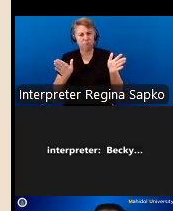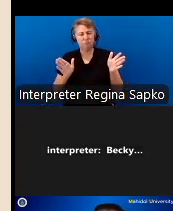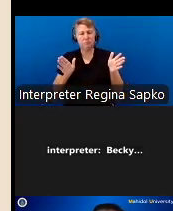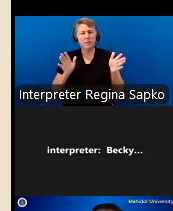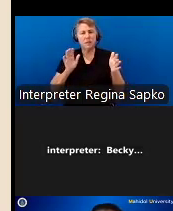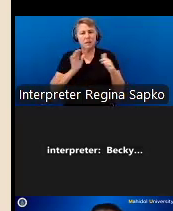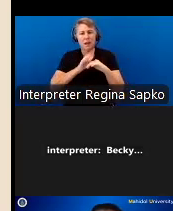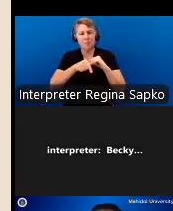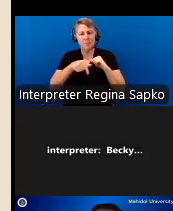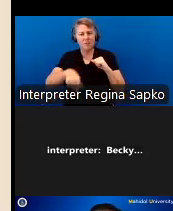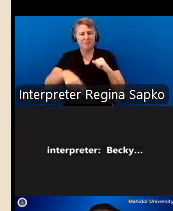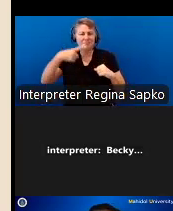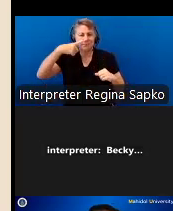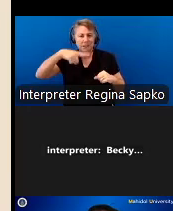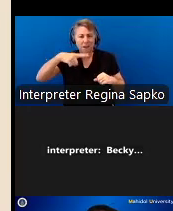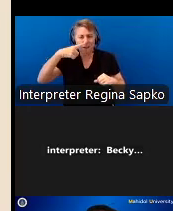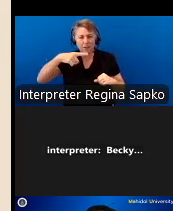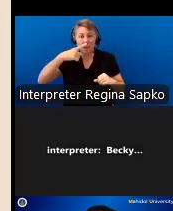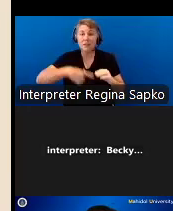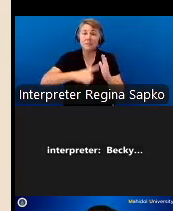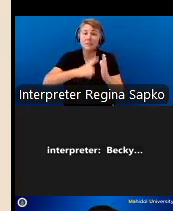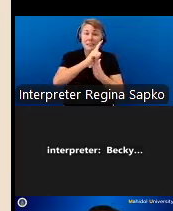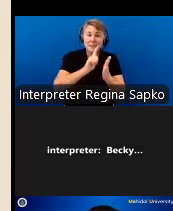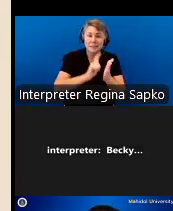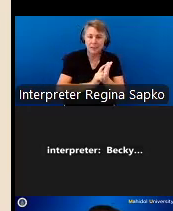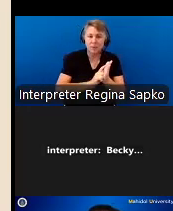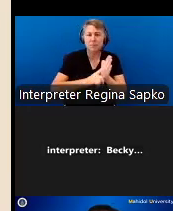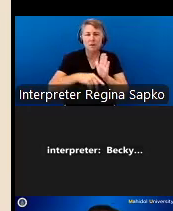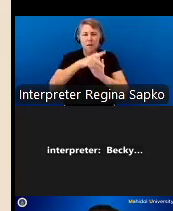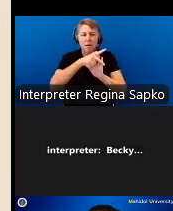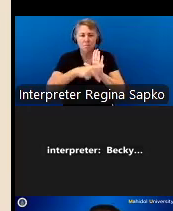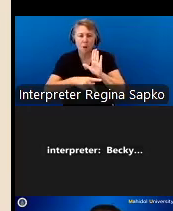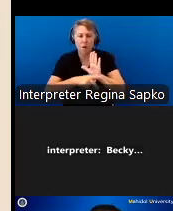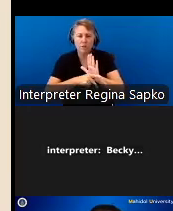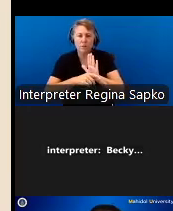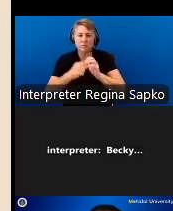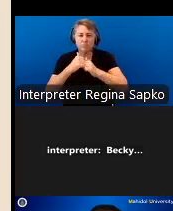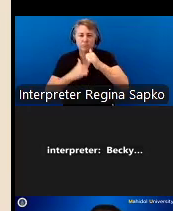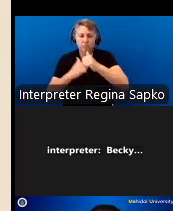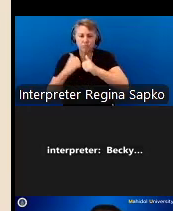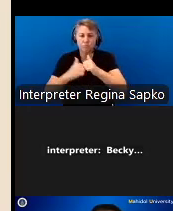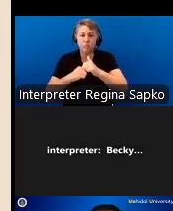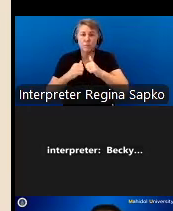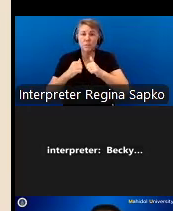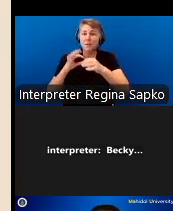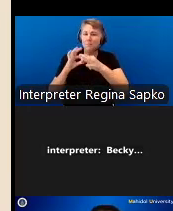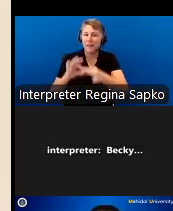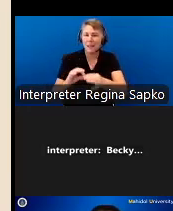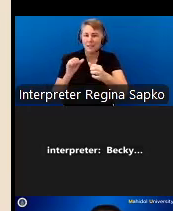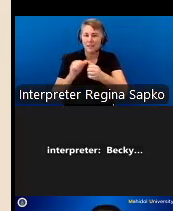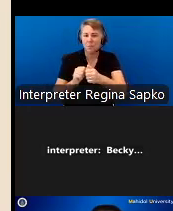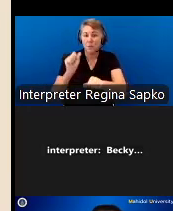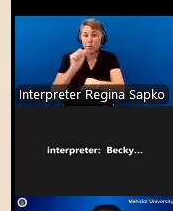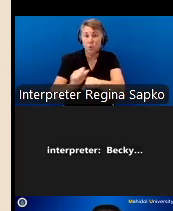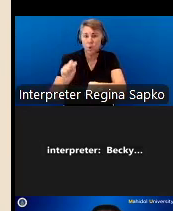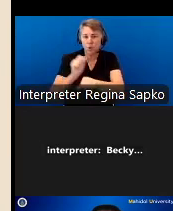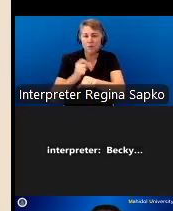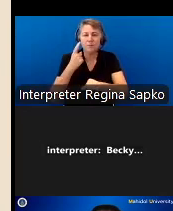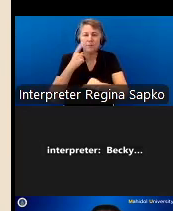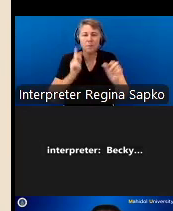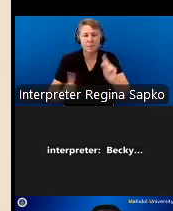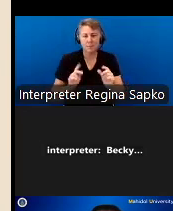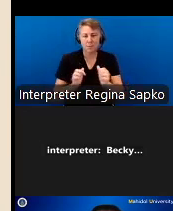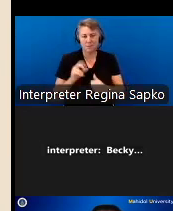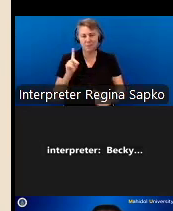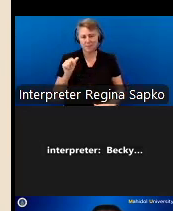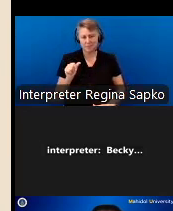the legal and policy framework regarding employment for person with disability. Yes, someone